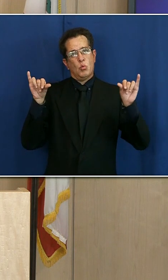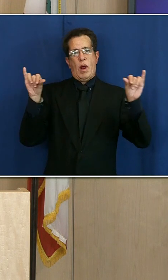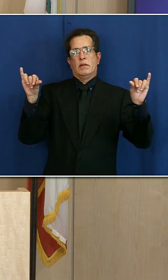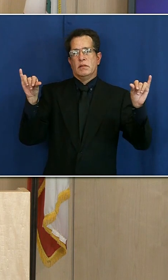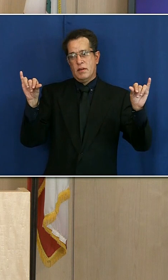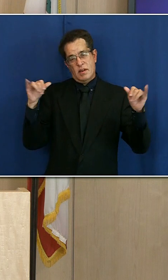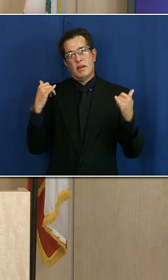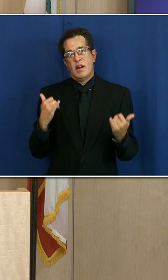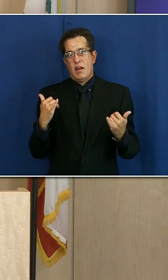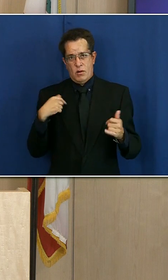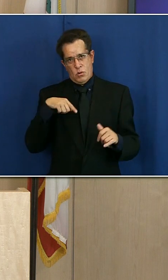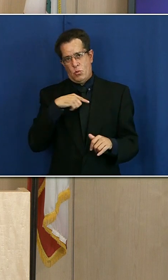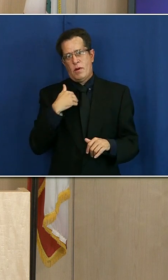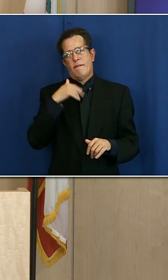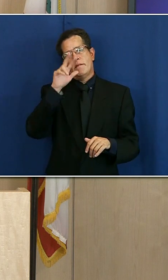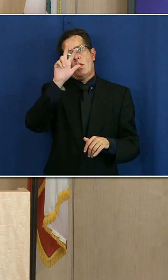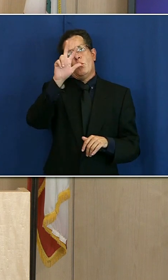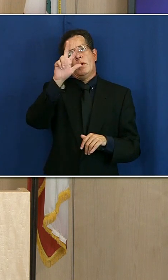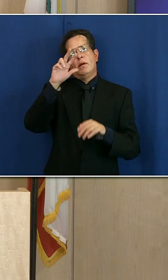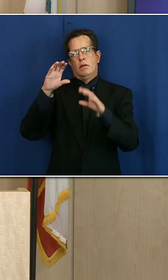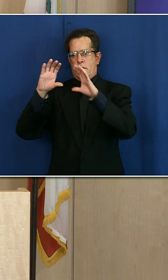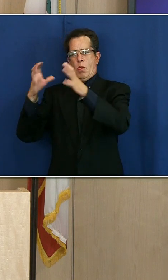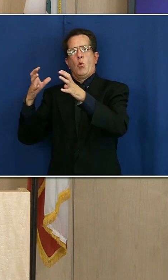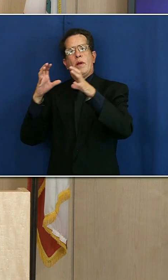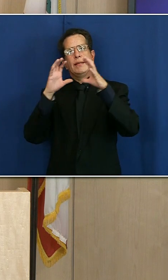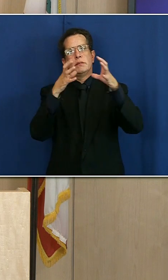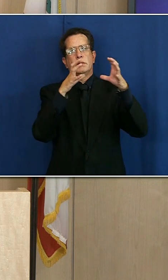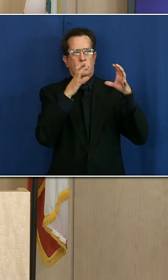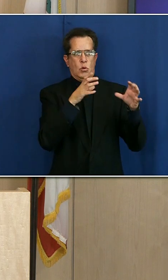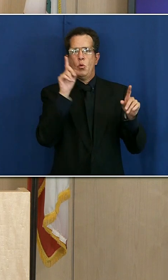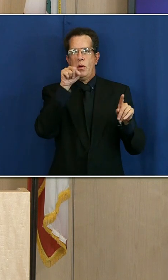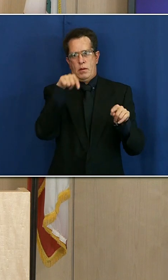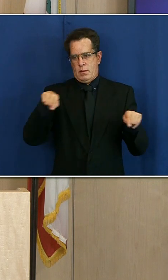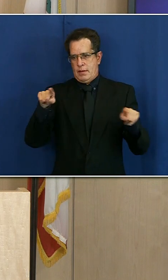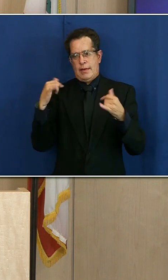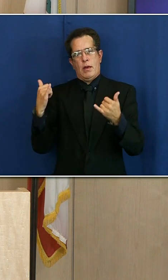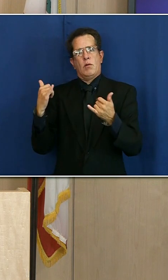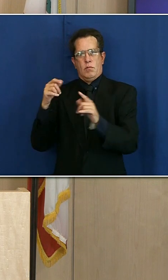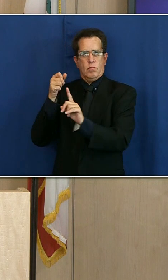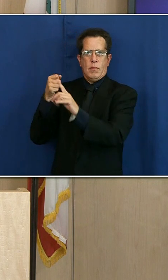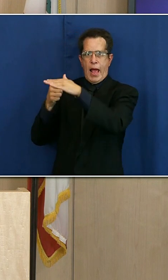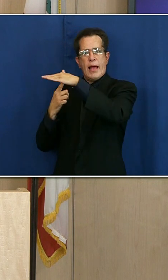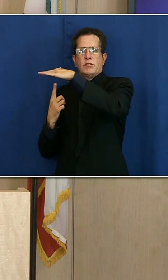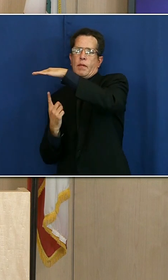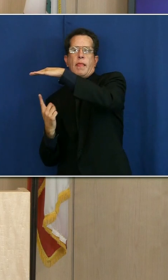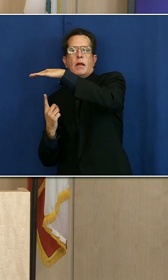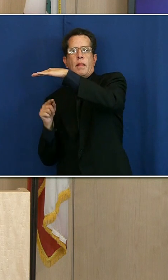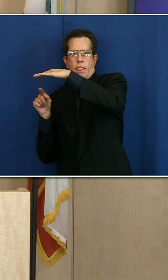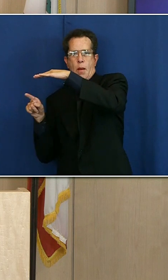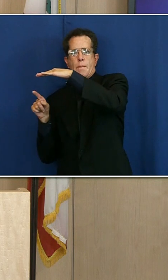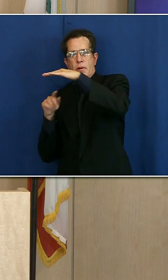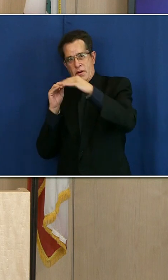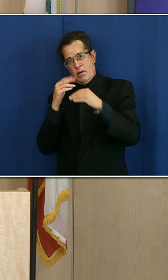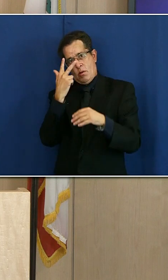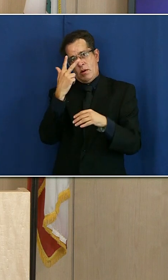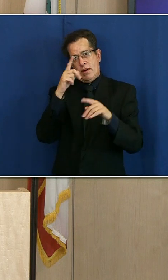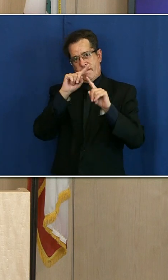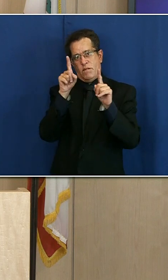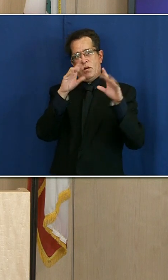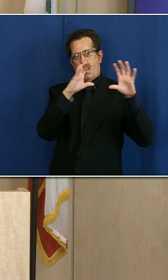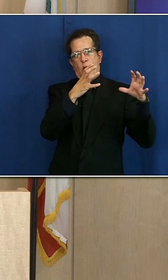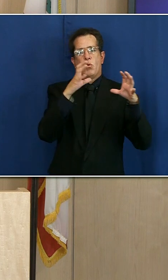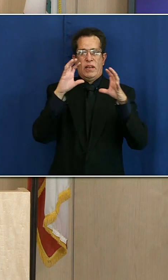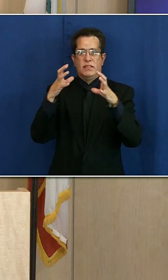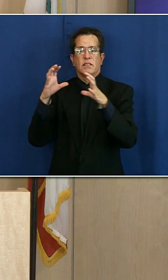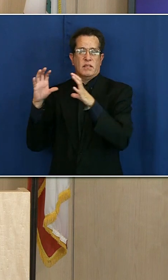area specifically, so we have 3 locations where all of our students who are isolating are currently located. And in those 3 locations, we